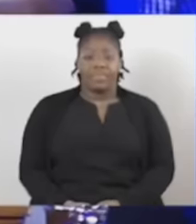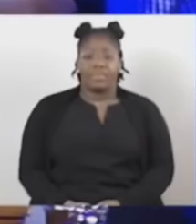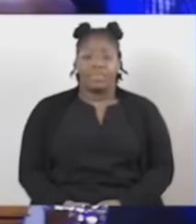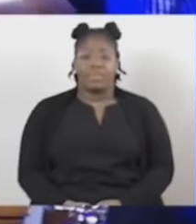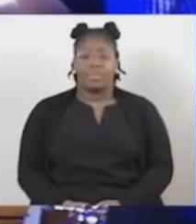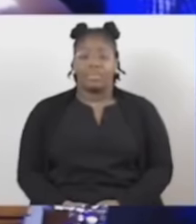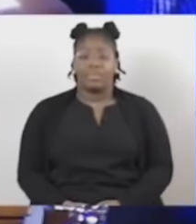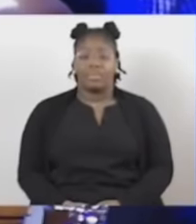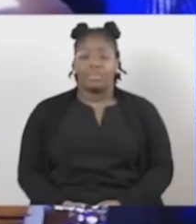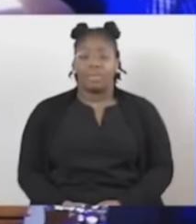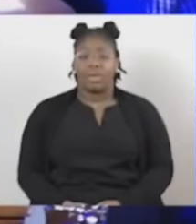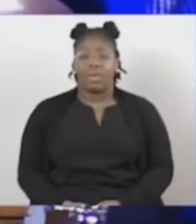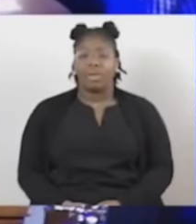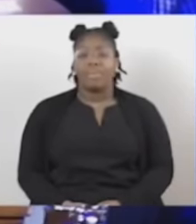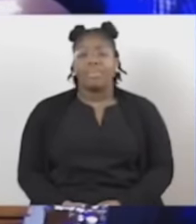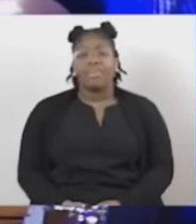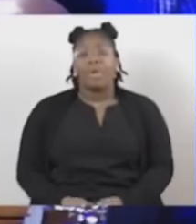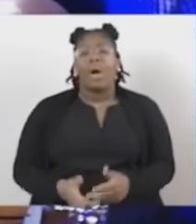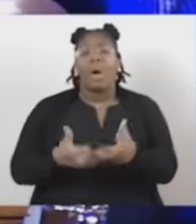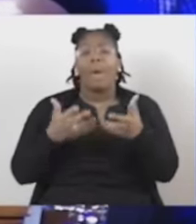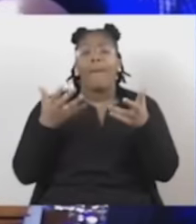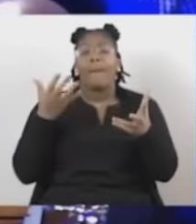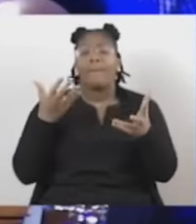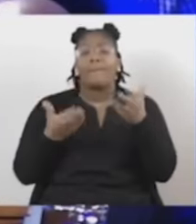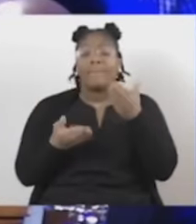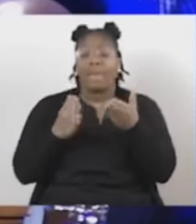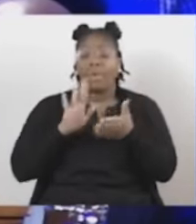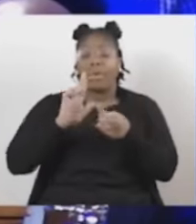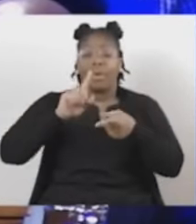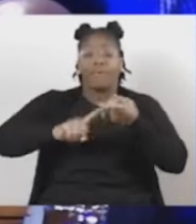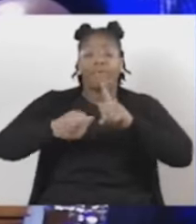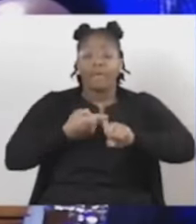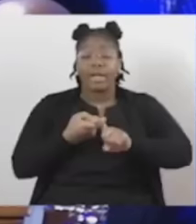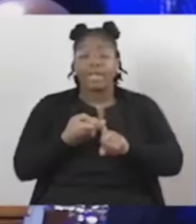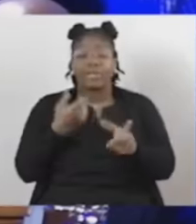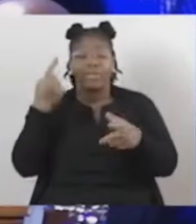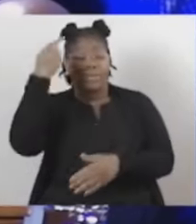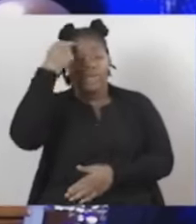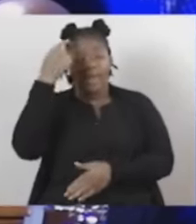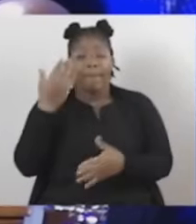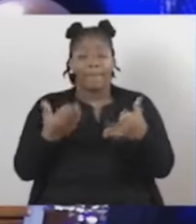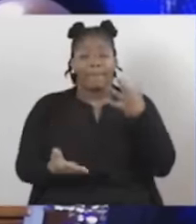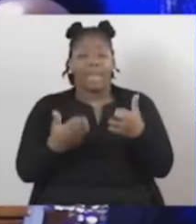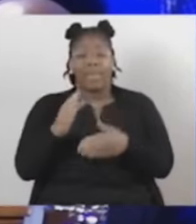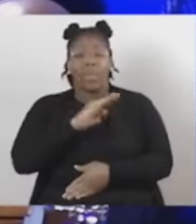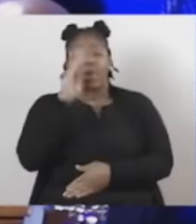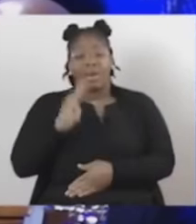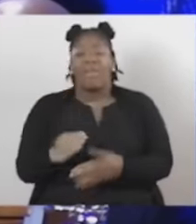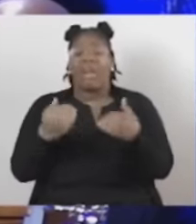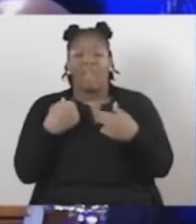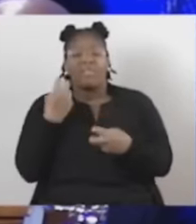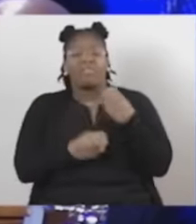What threads do you notice in your life that you've convinced yourself will never create for you a disastrous eventuality? Why? Because